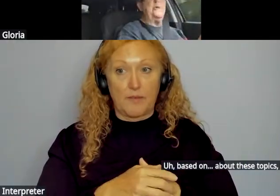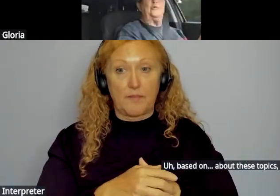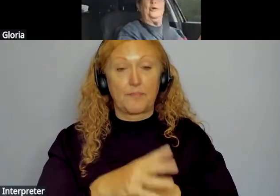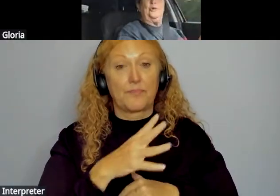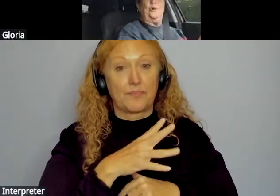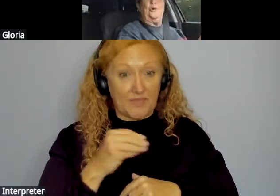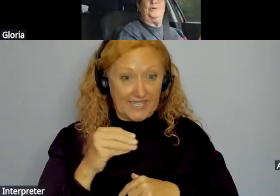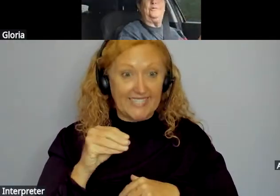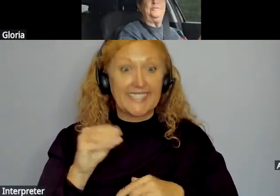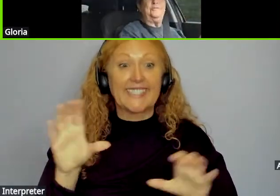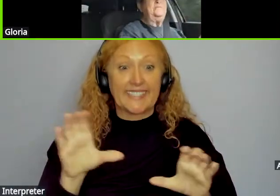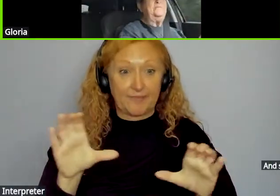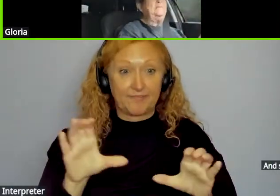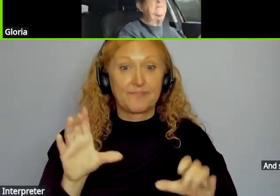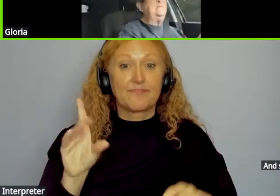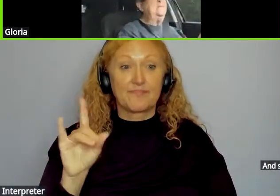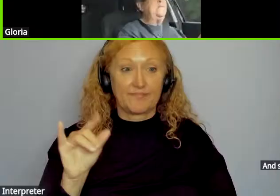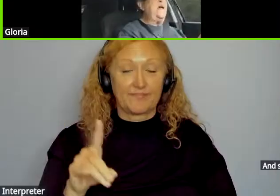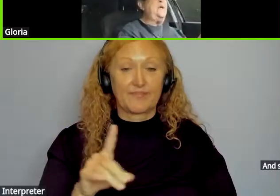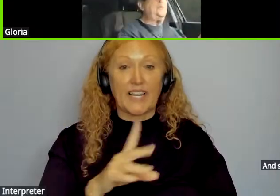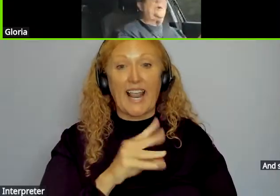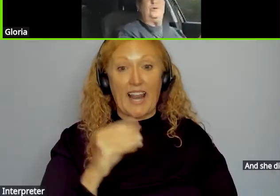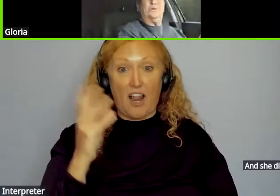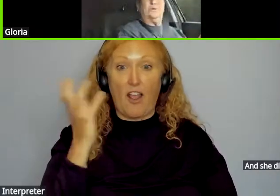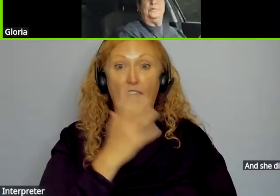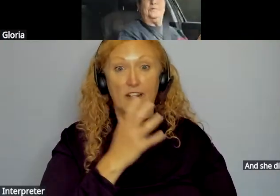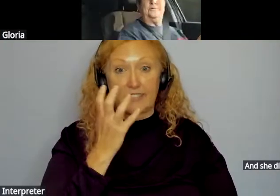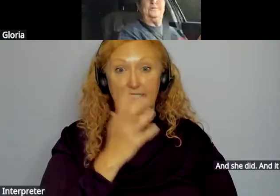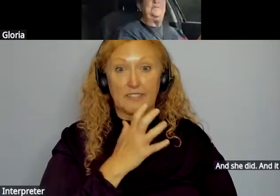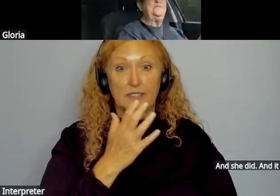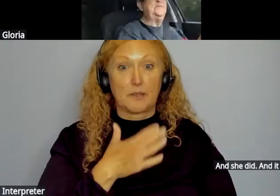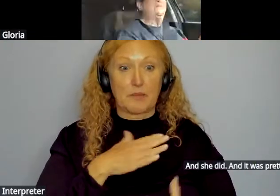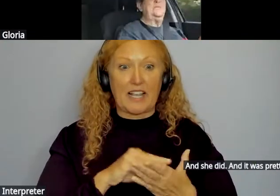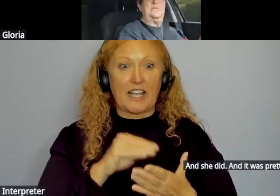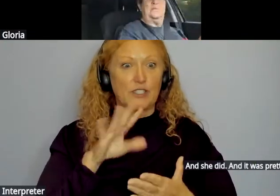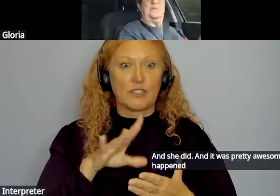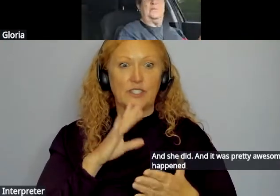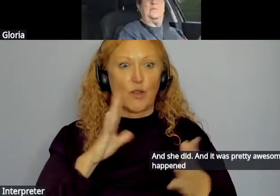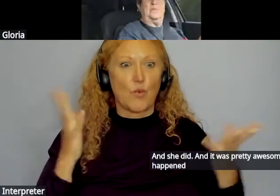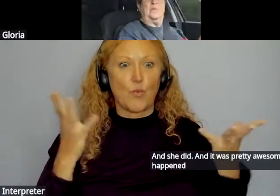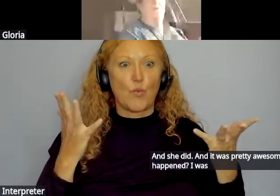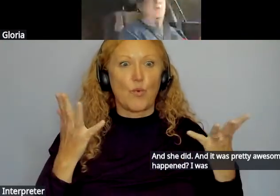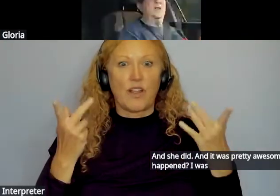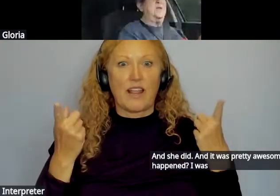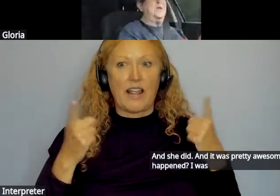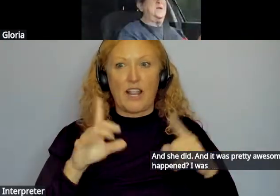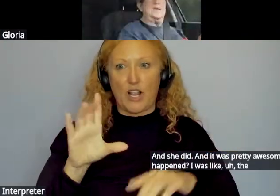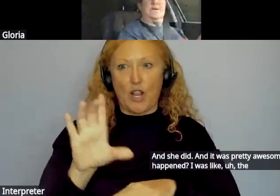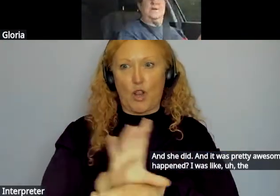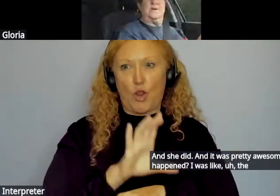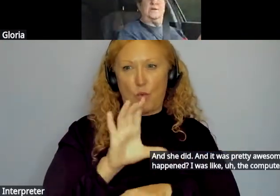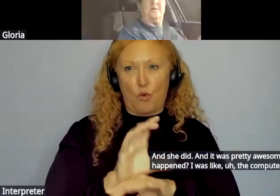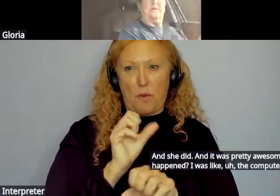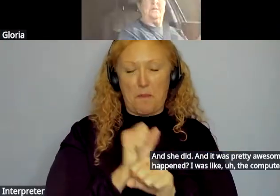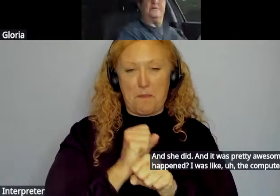And she did. Oh, And it was pretty wow. awesome. Like, my students were like, "Wait, what just happened?" I was like, "The computer made your test for